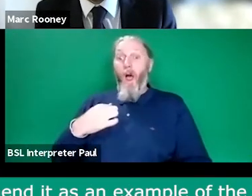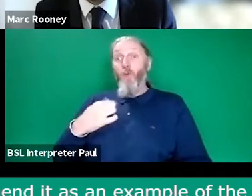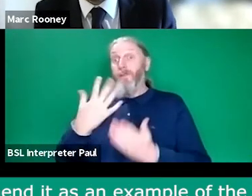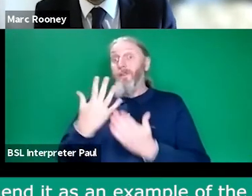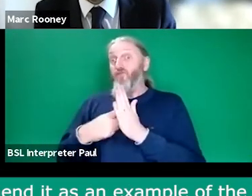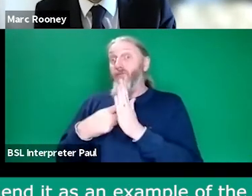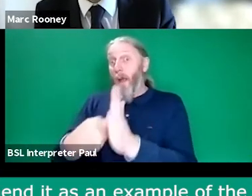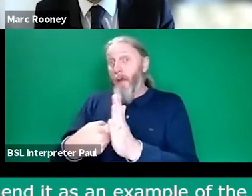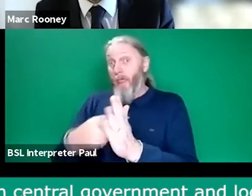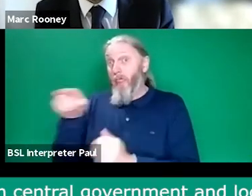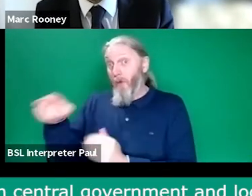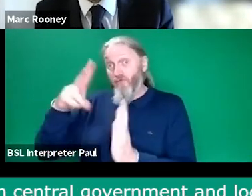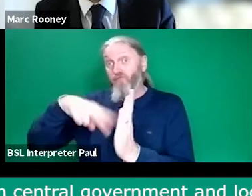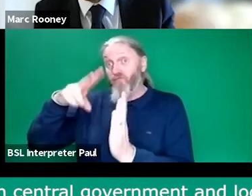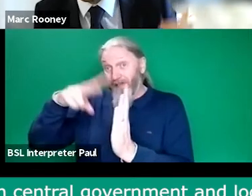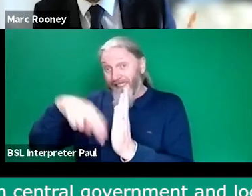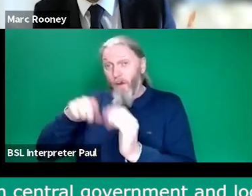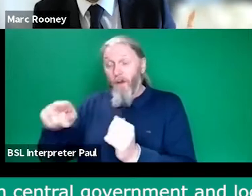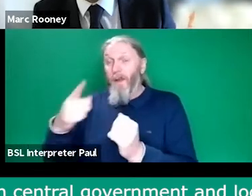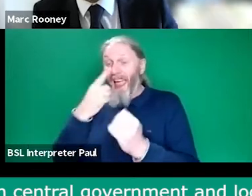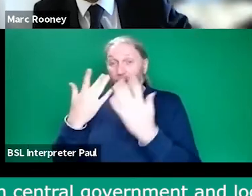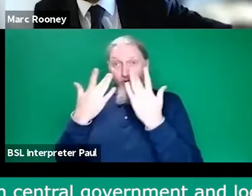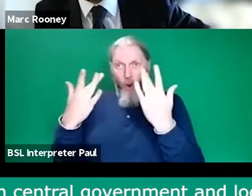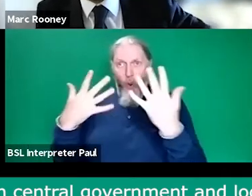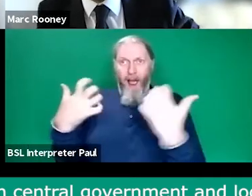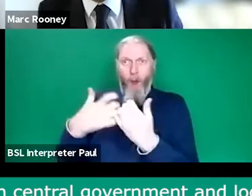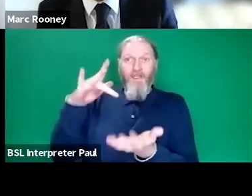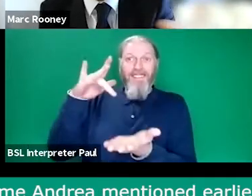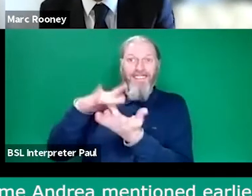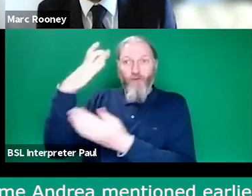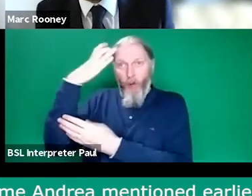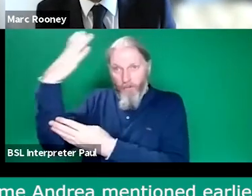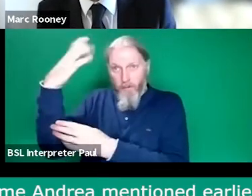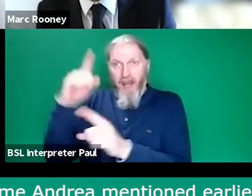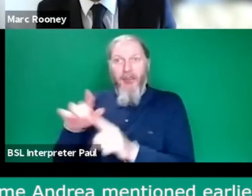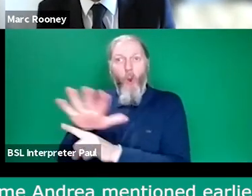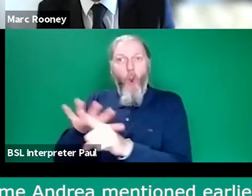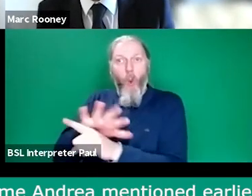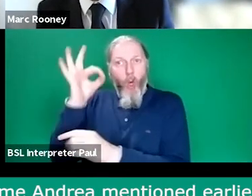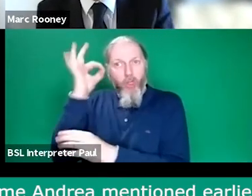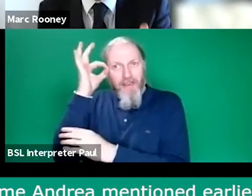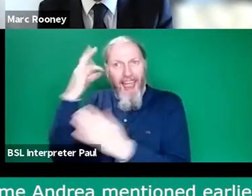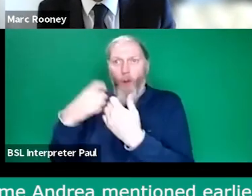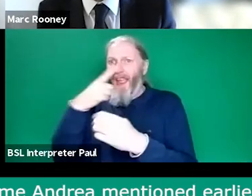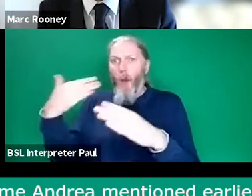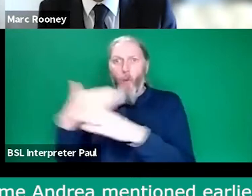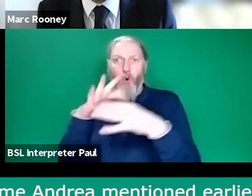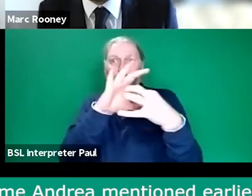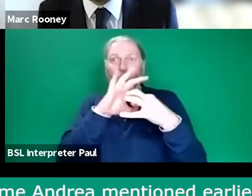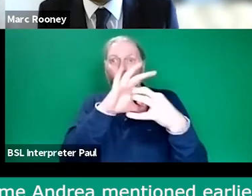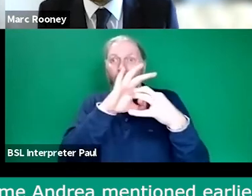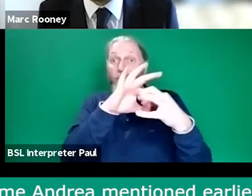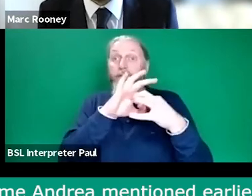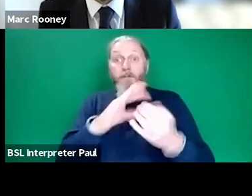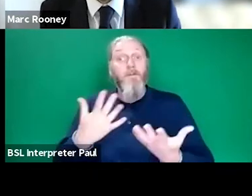example of the kind of co-production between central government and local areas that Andrea mentioned, Andrea King mentioned